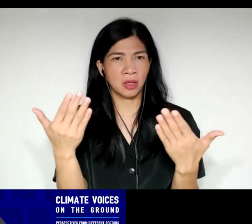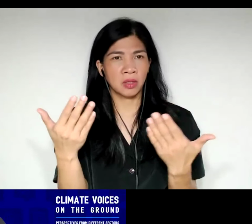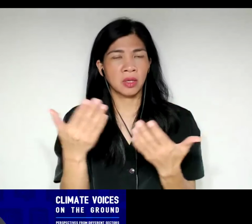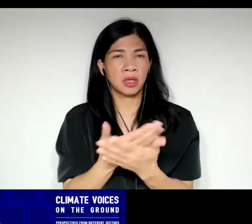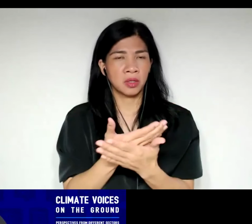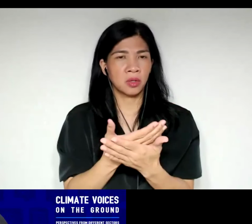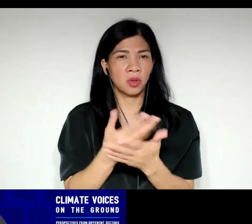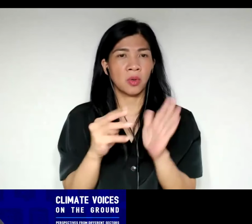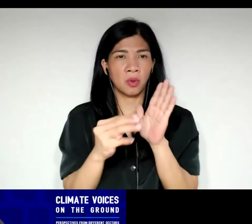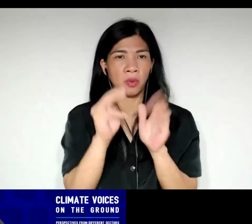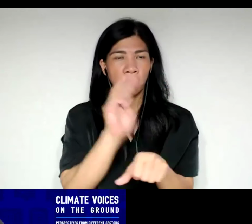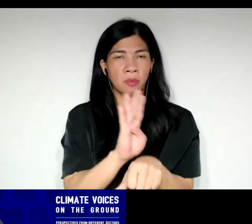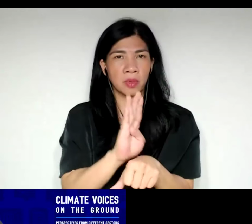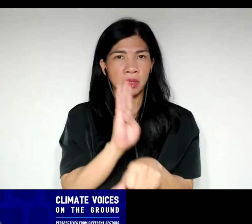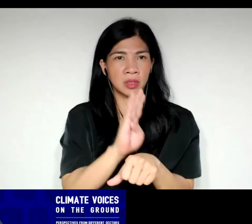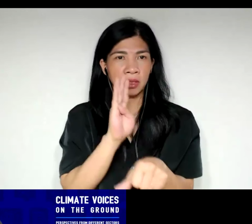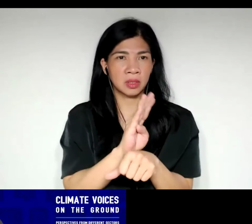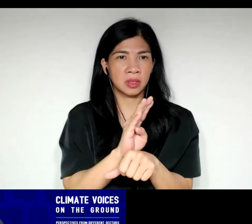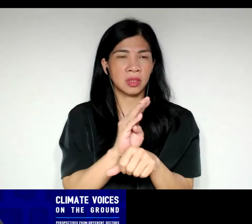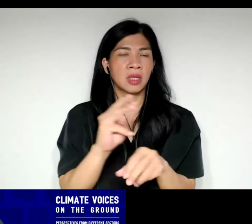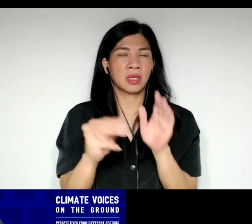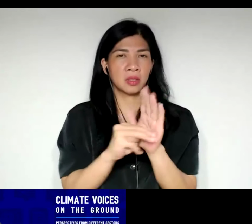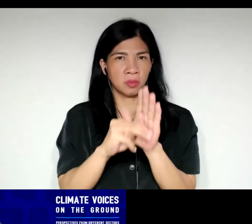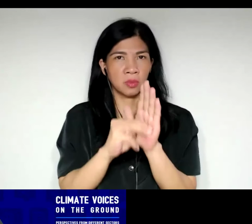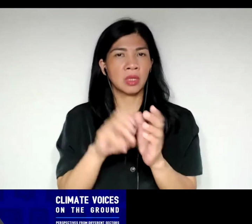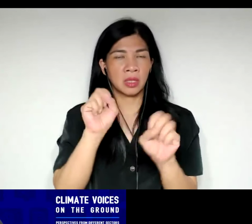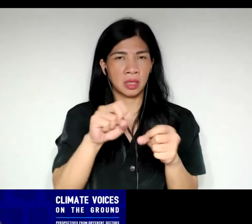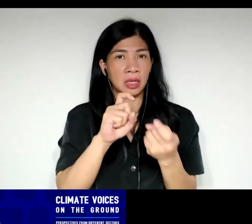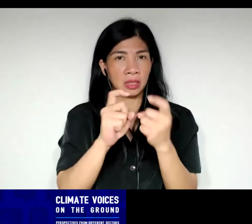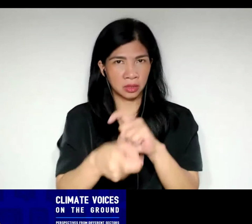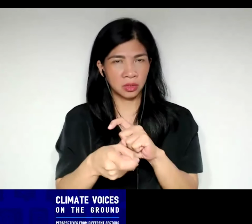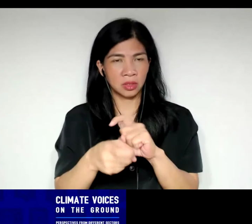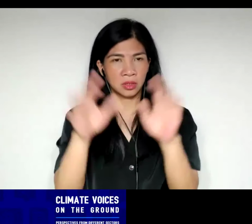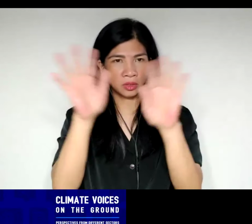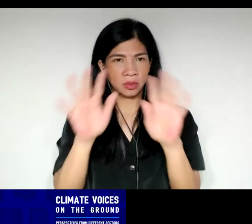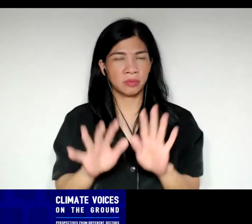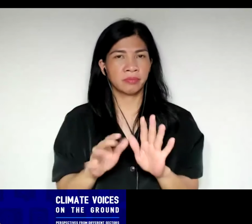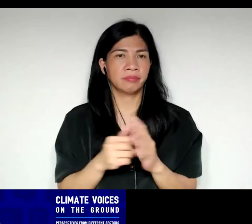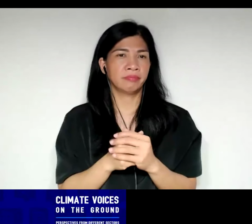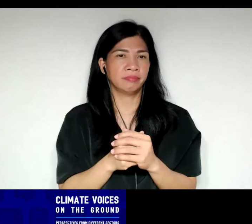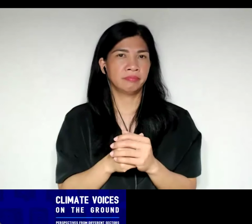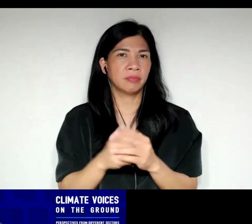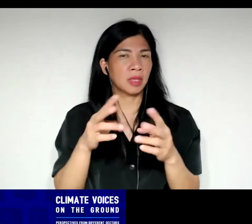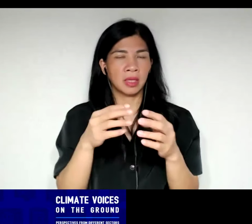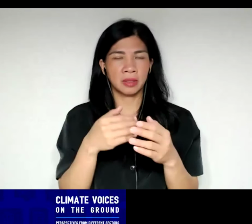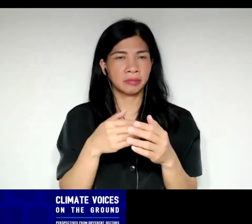cause global warming and it's gonna cause changes in climate, but they continued to do it anyway,